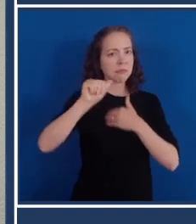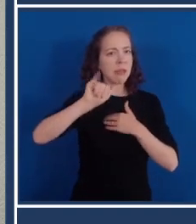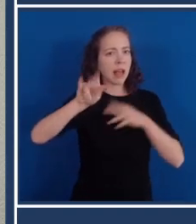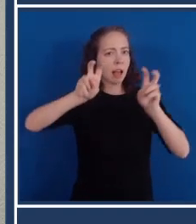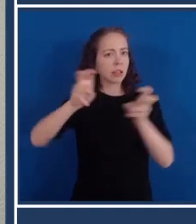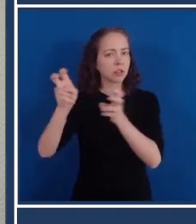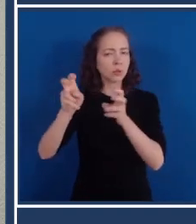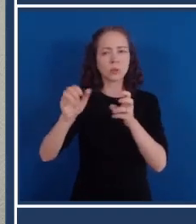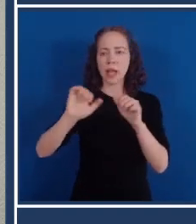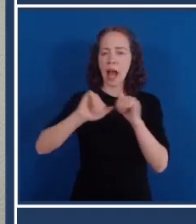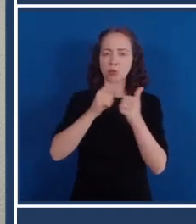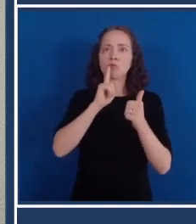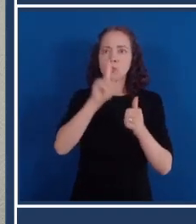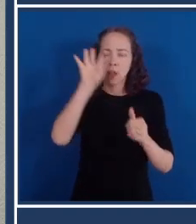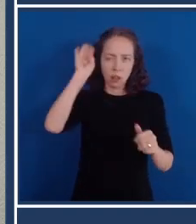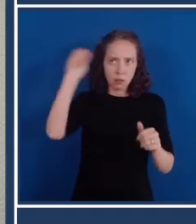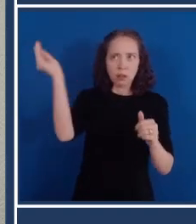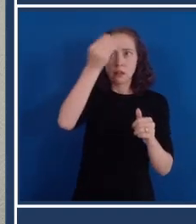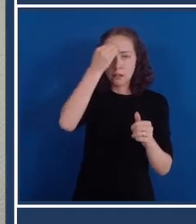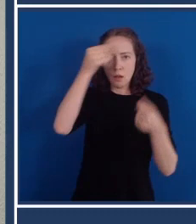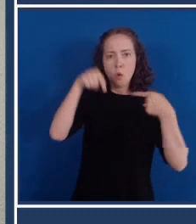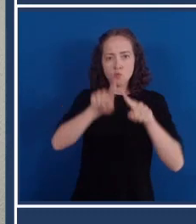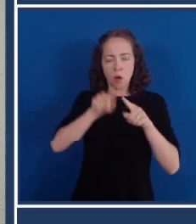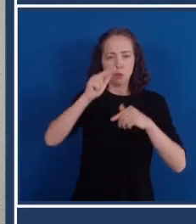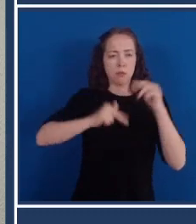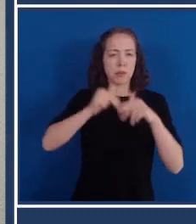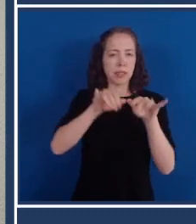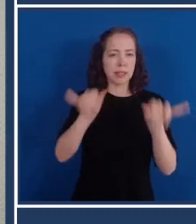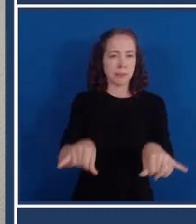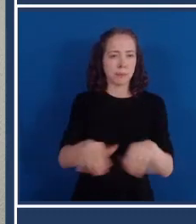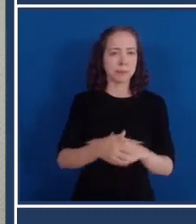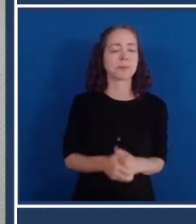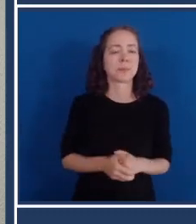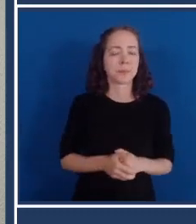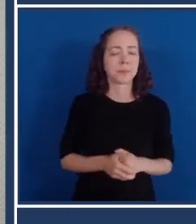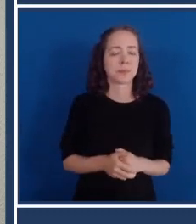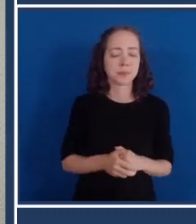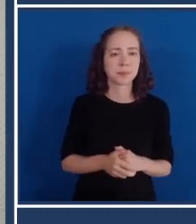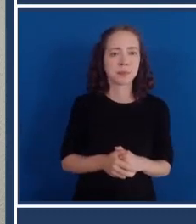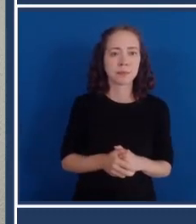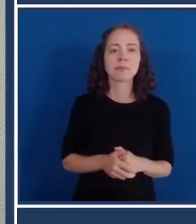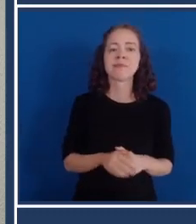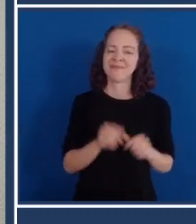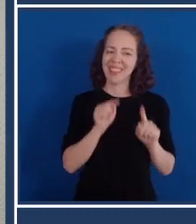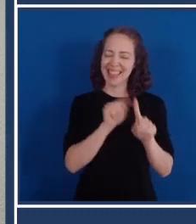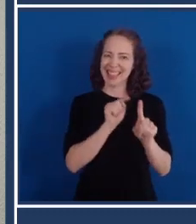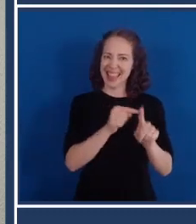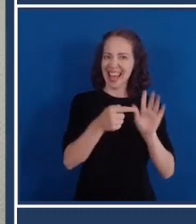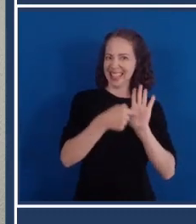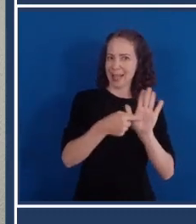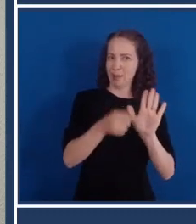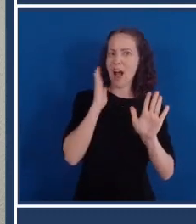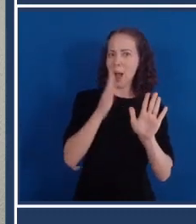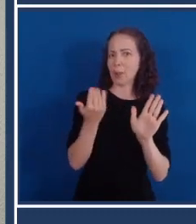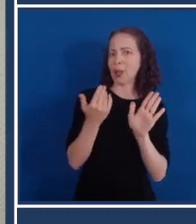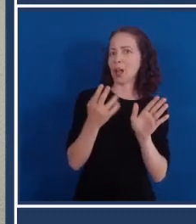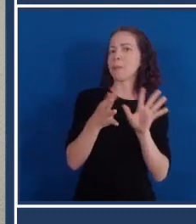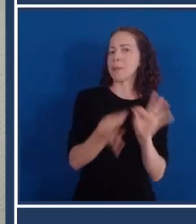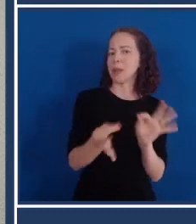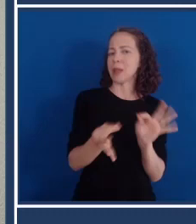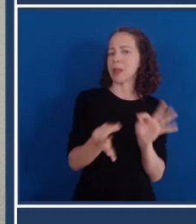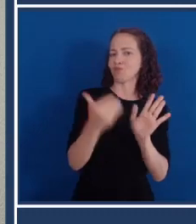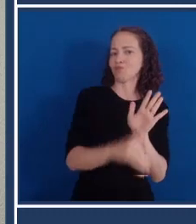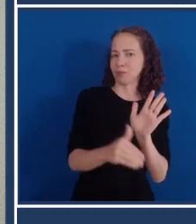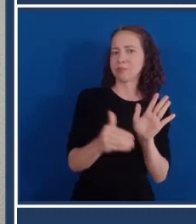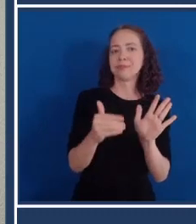system. I'm going to use it as an illustrative example today to help bring our approach to